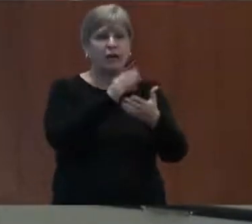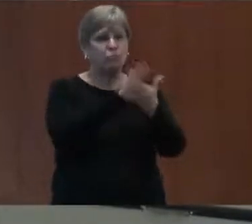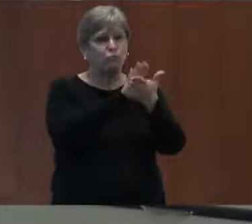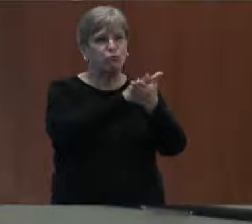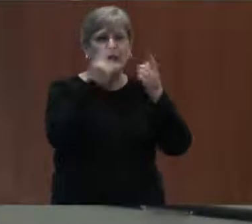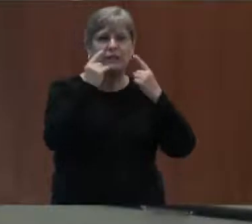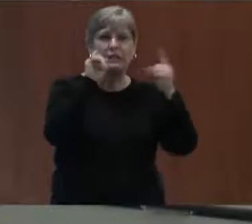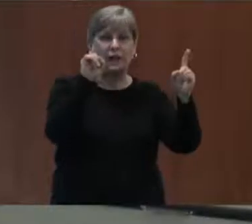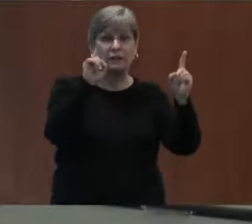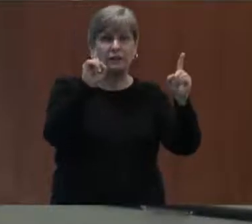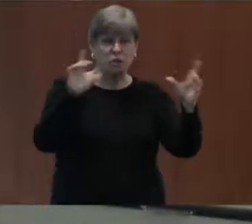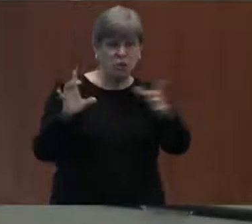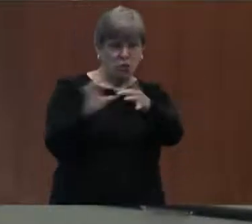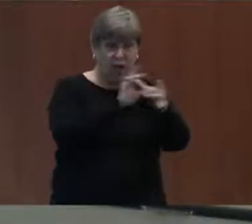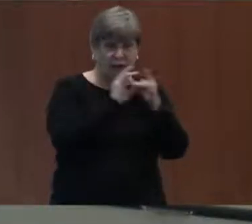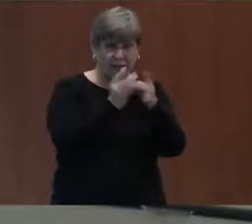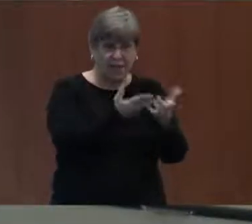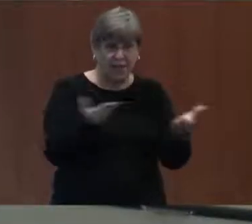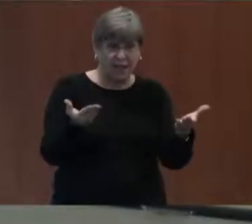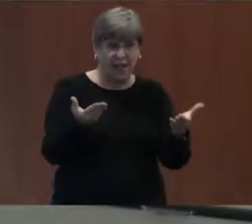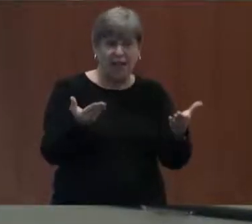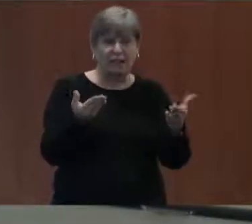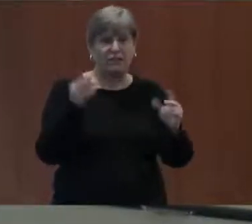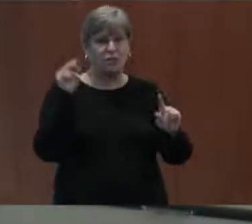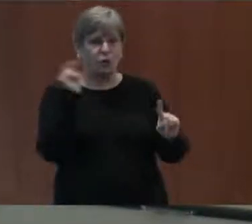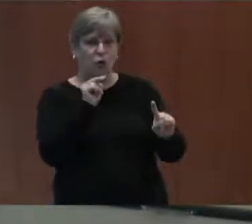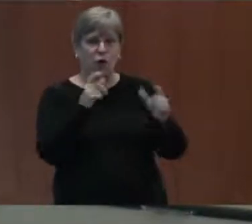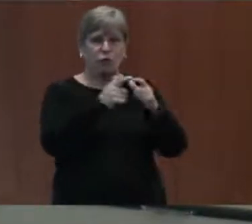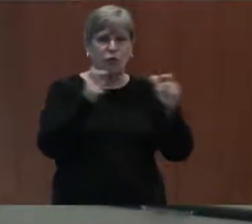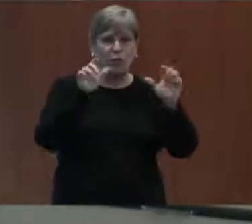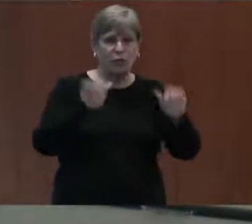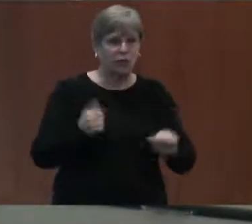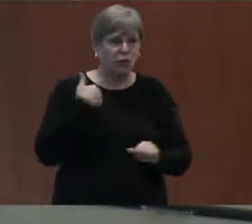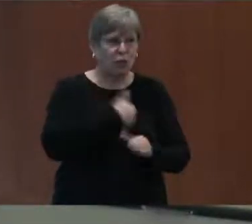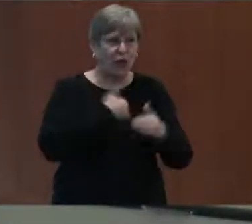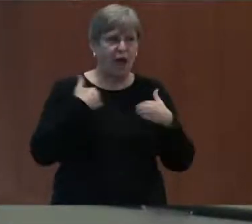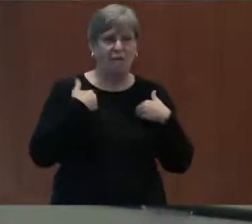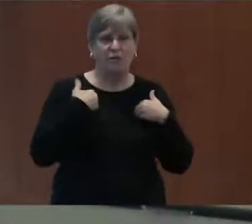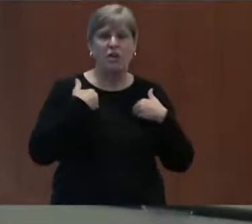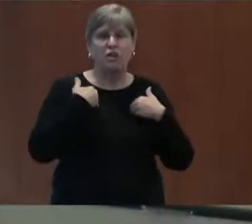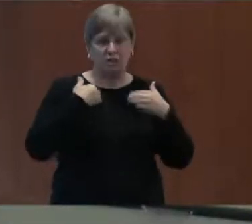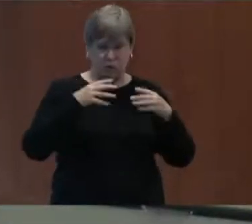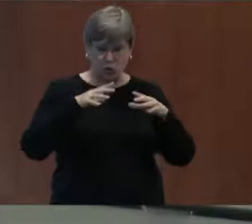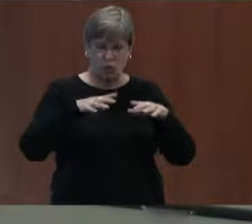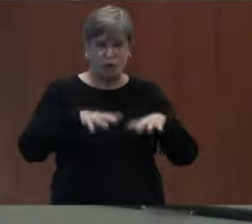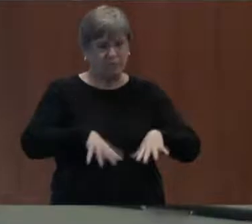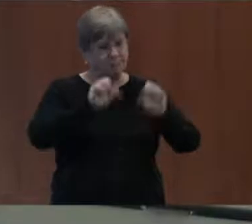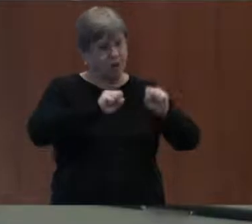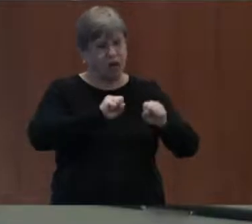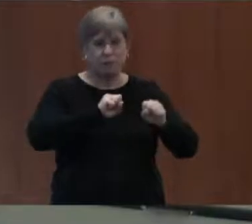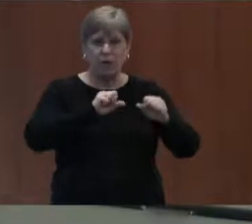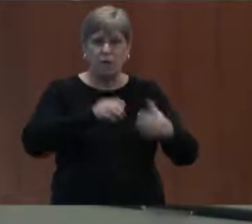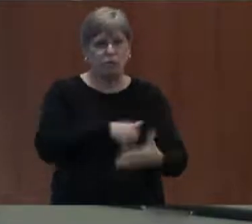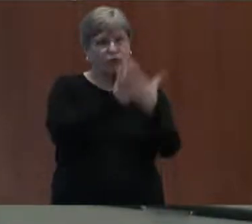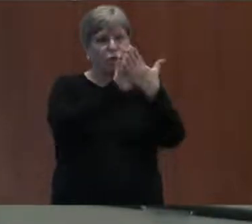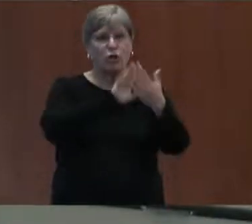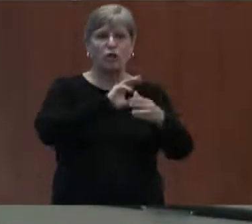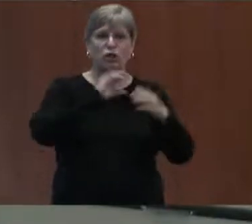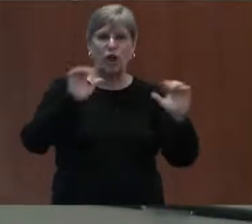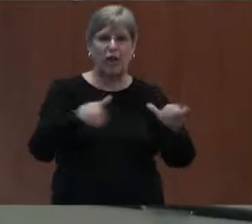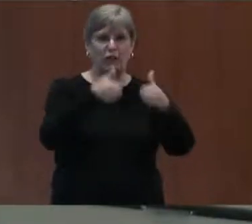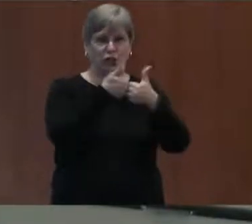us all is the view that the greatest potential that we have for tackling the world challenges of the 21st century lies in the